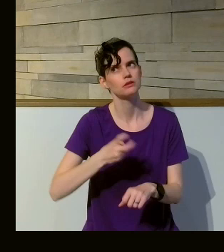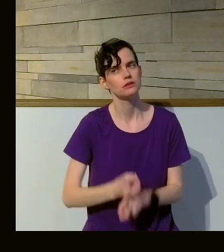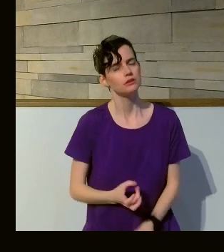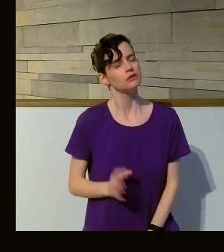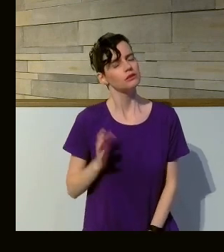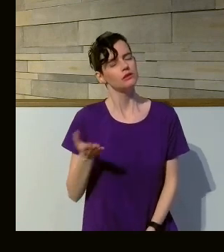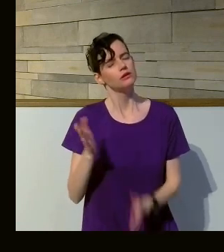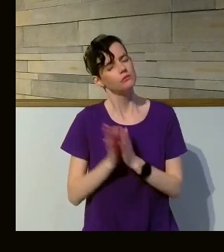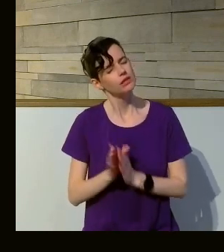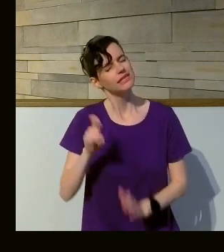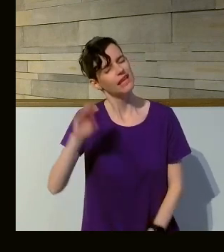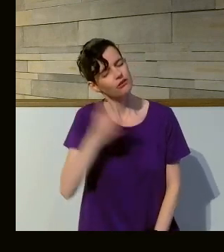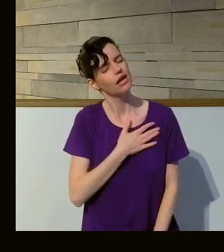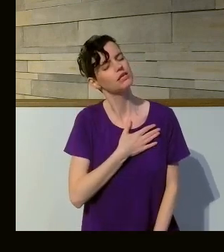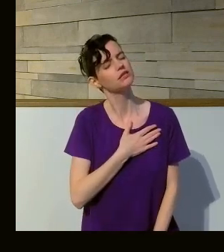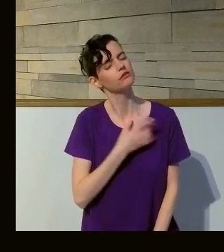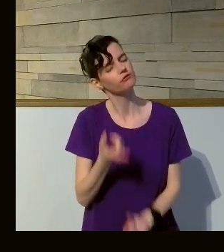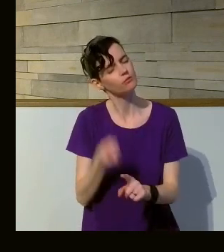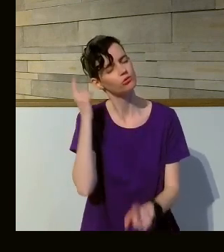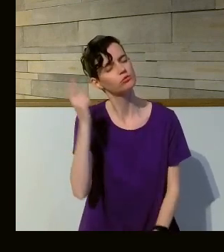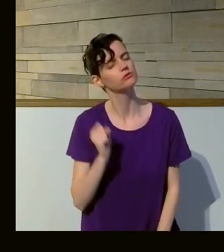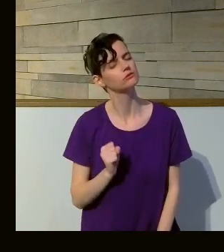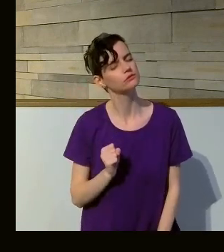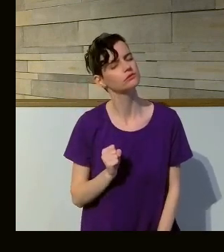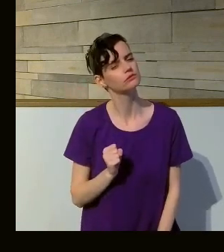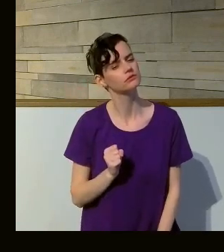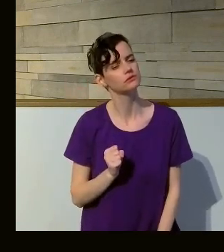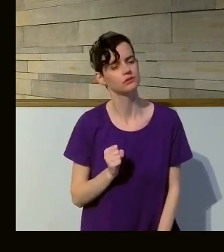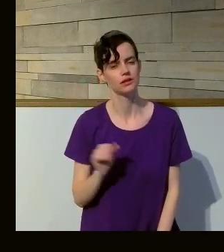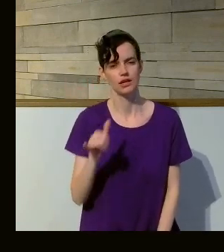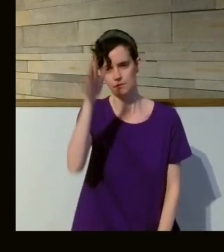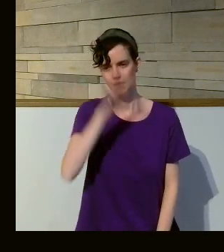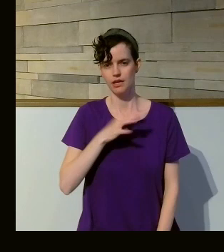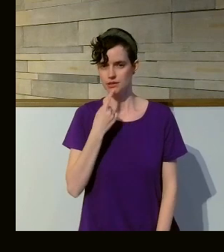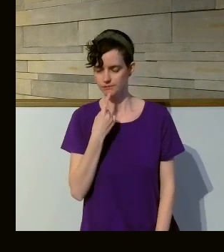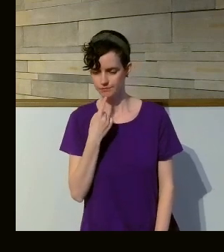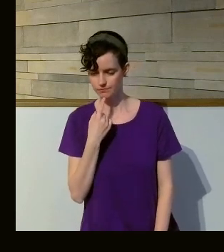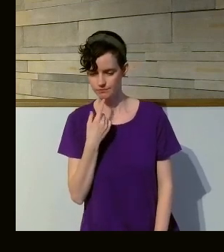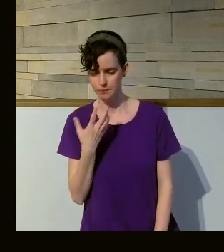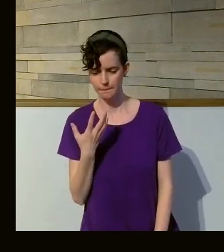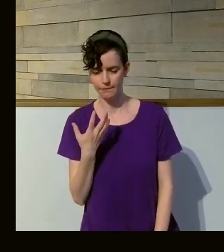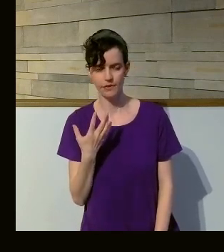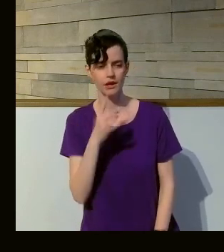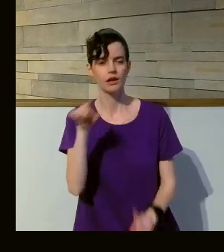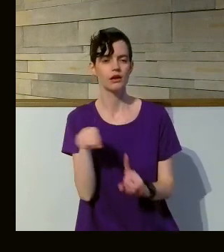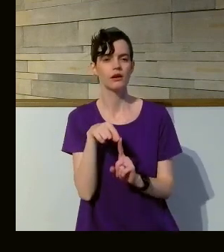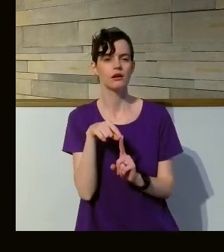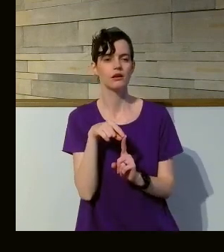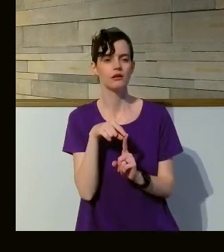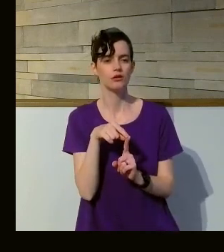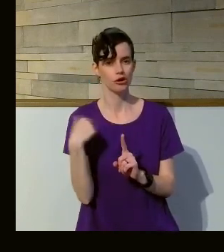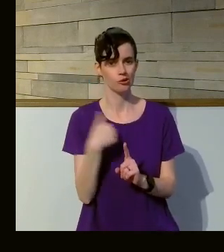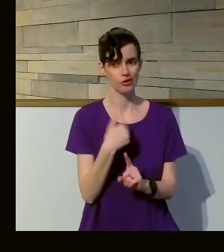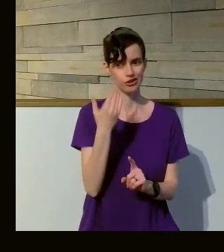here. I need that grace from you. As Grant Osborne says, he puts it this way here, folks, about what